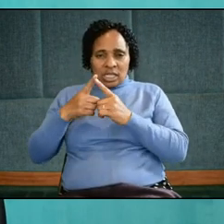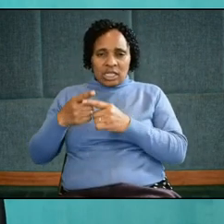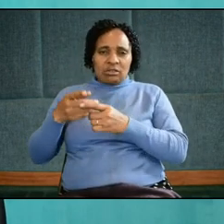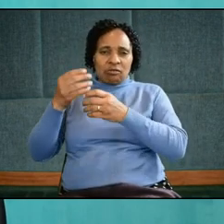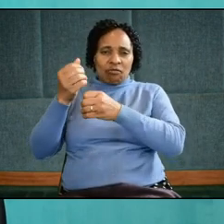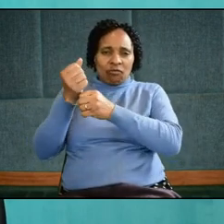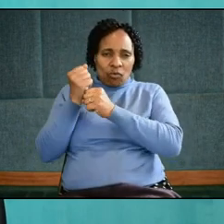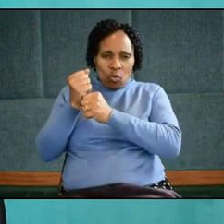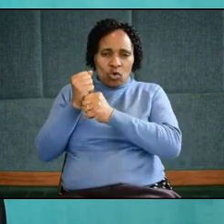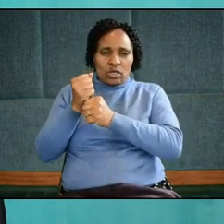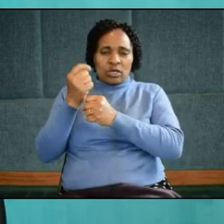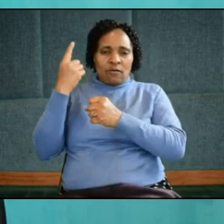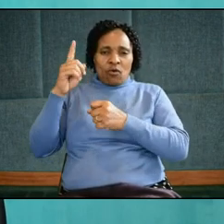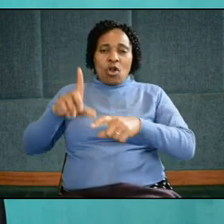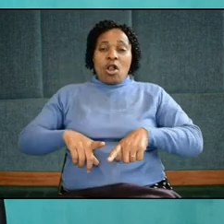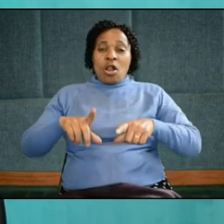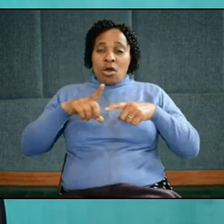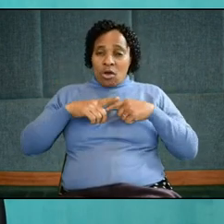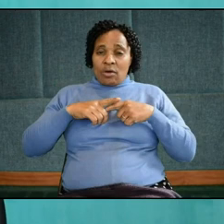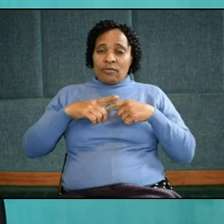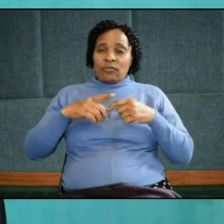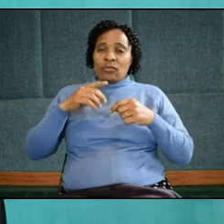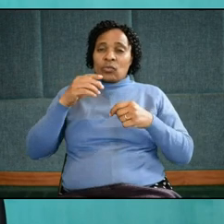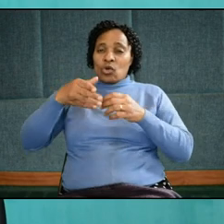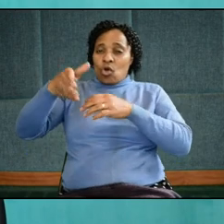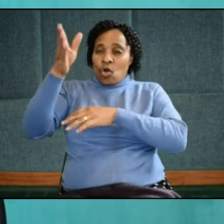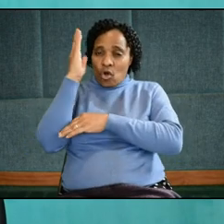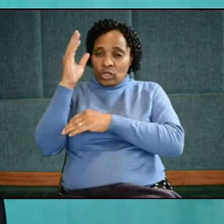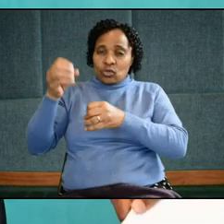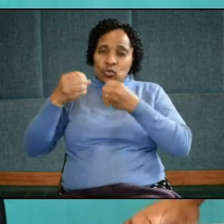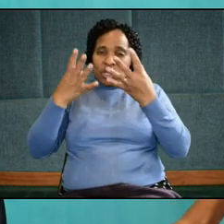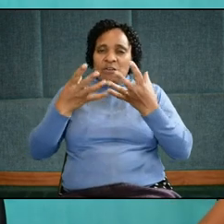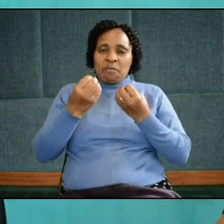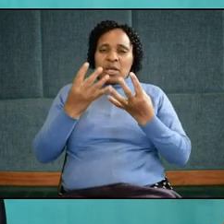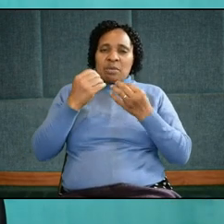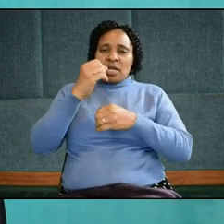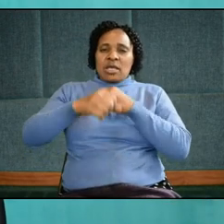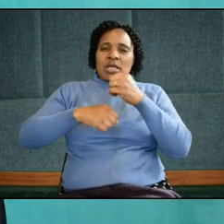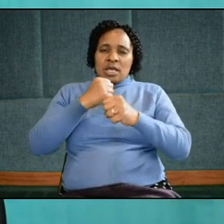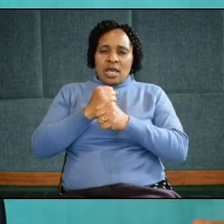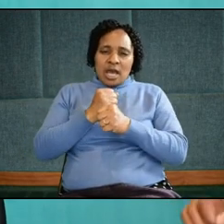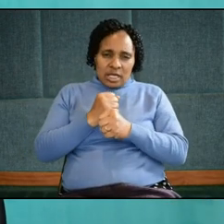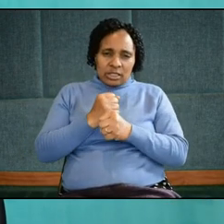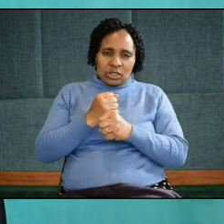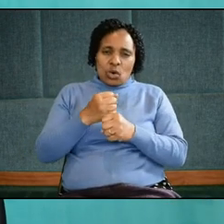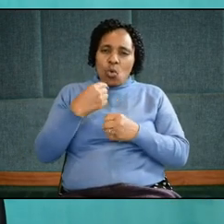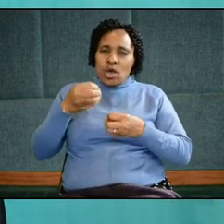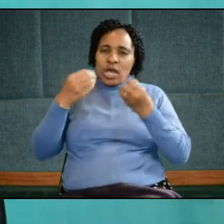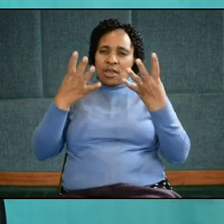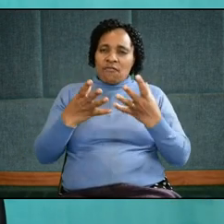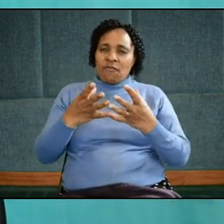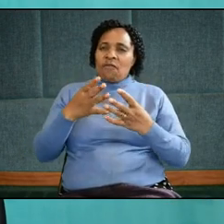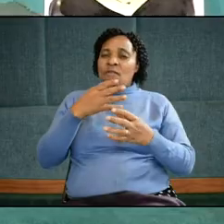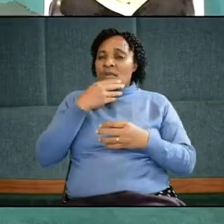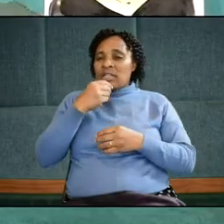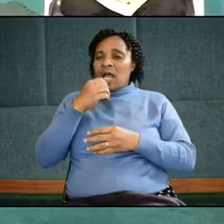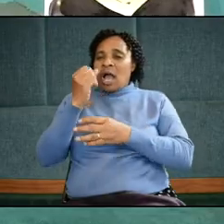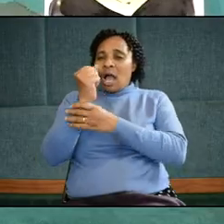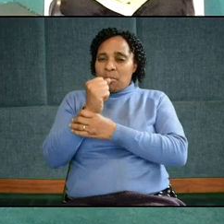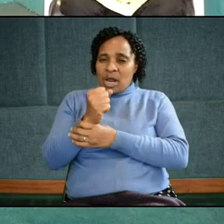the Lord is your life, and he will give you many years in the land he swore to give to your fathers, Abraham, Isaac, and